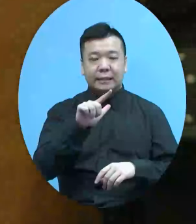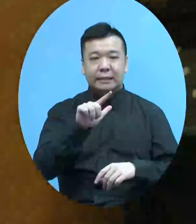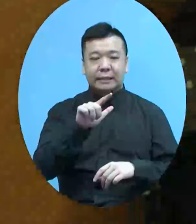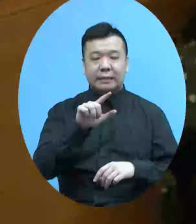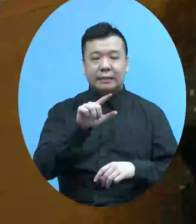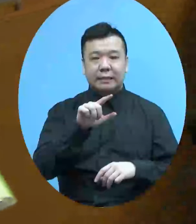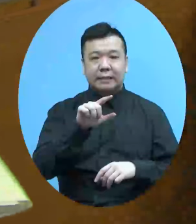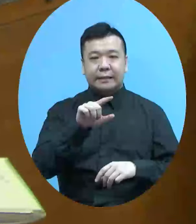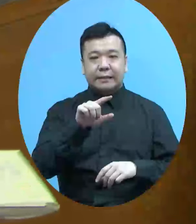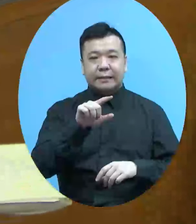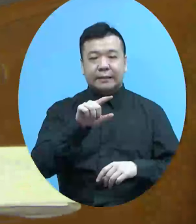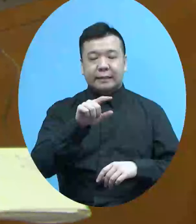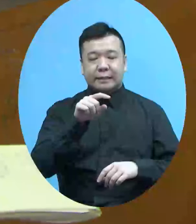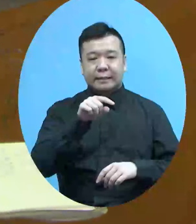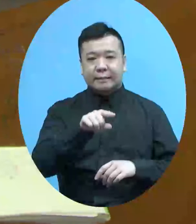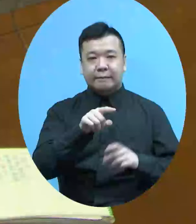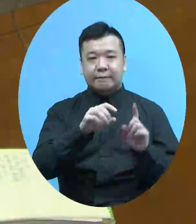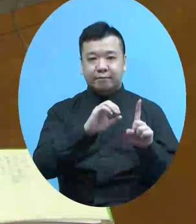84